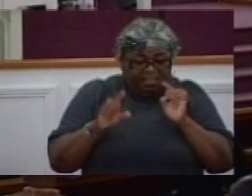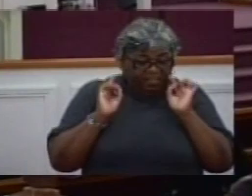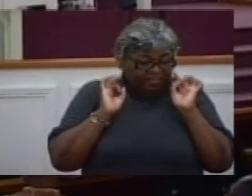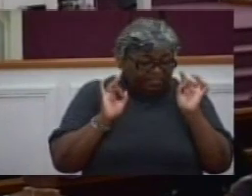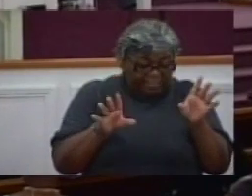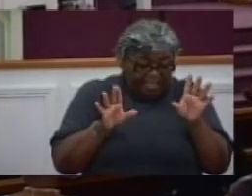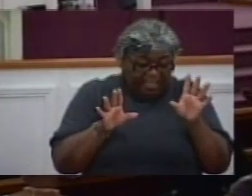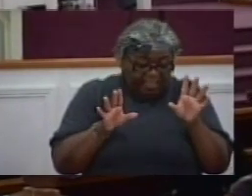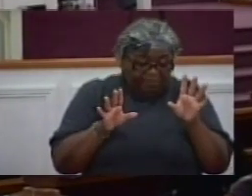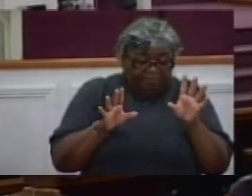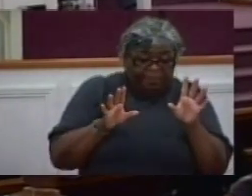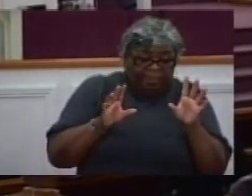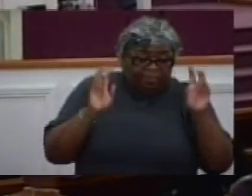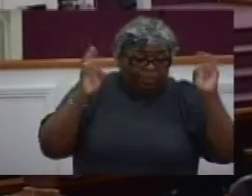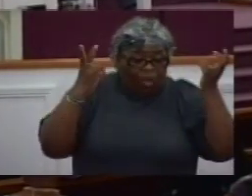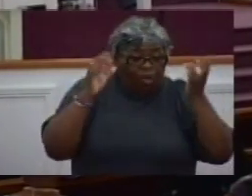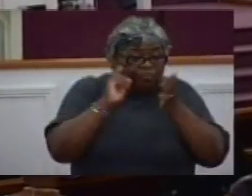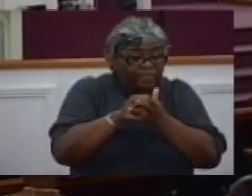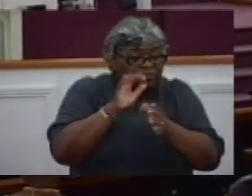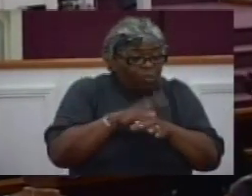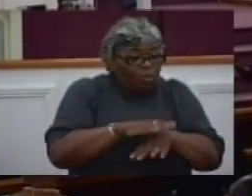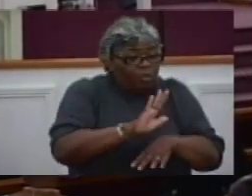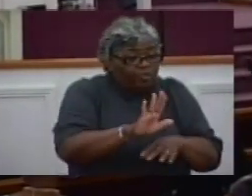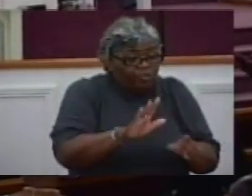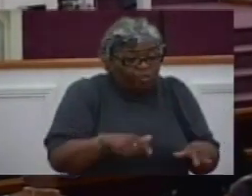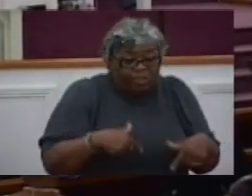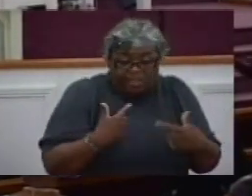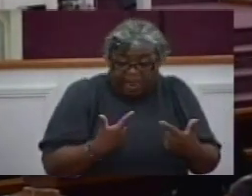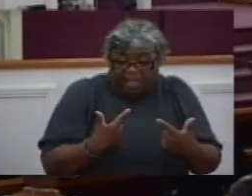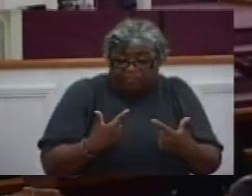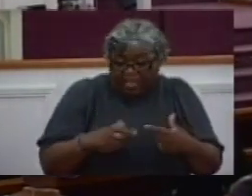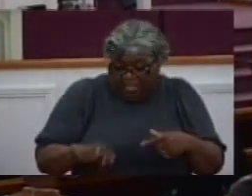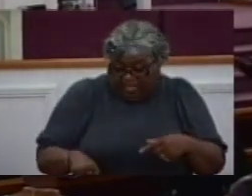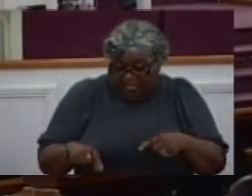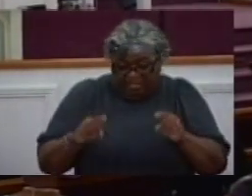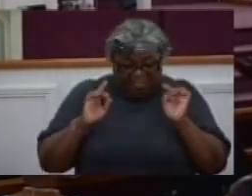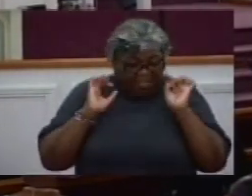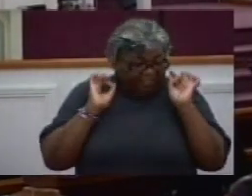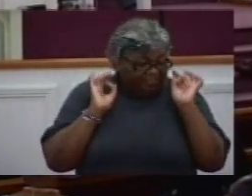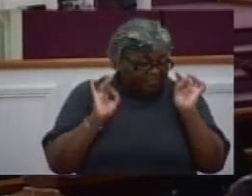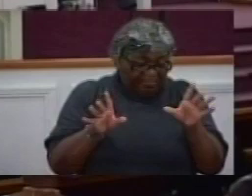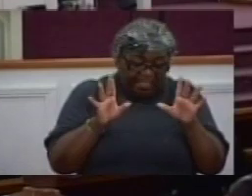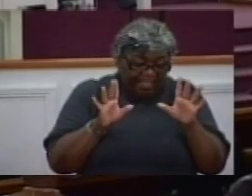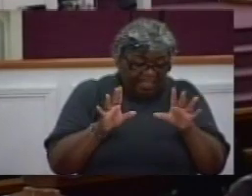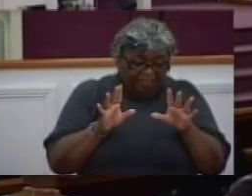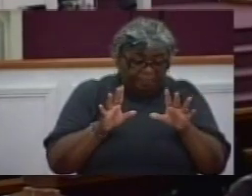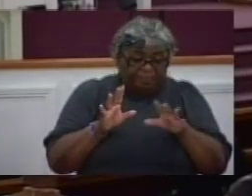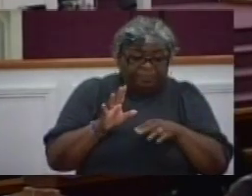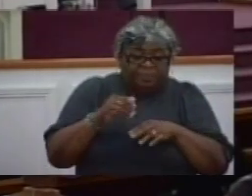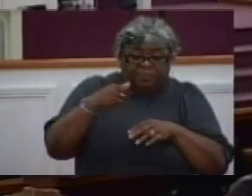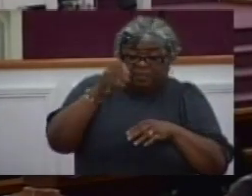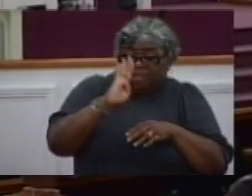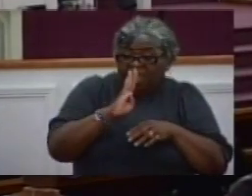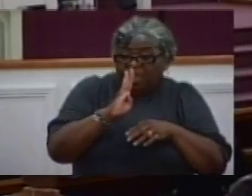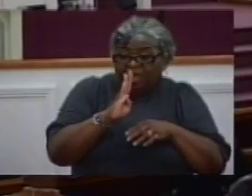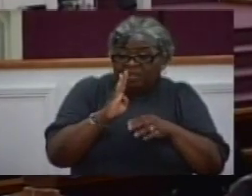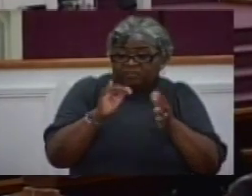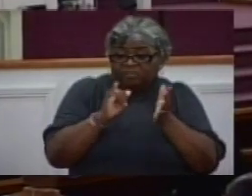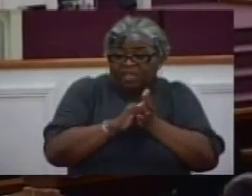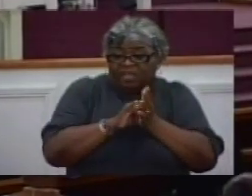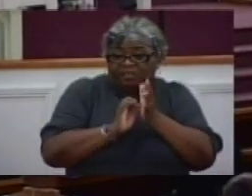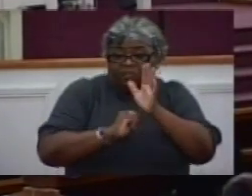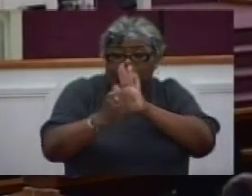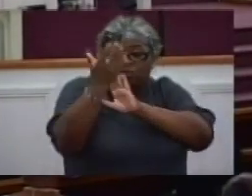stand the call that is on your life. He cannot stand the aura of God that